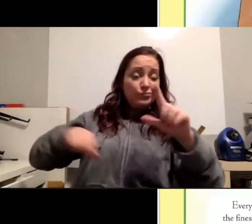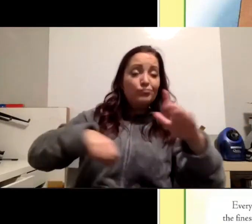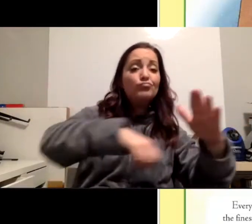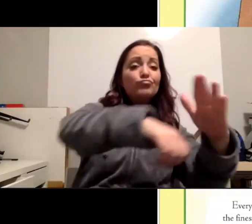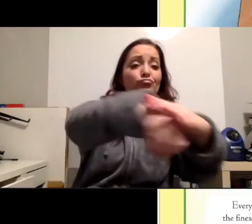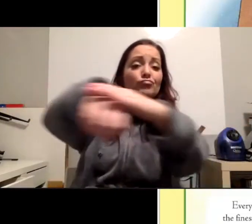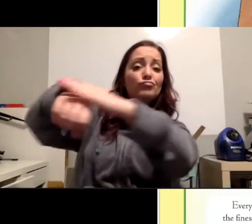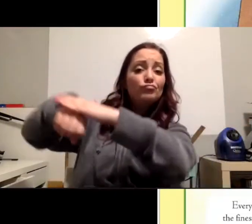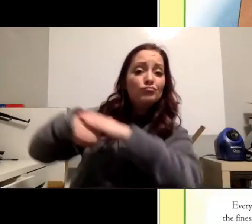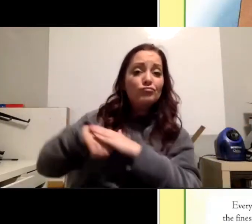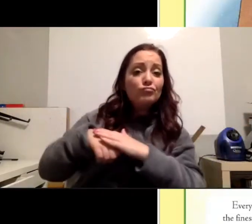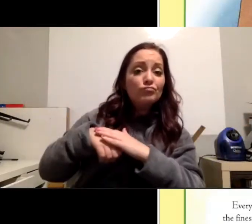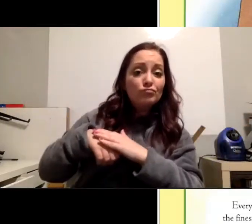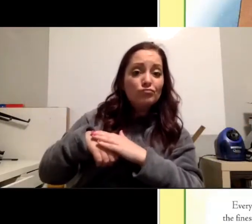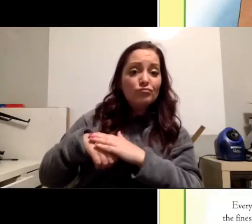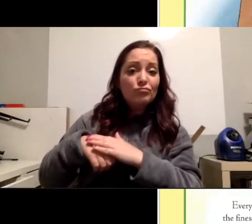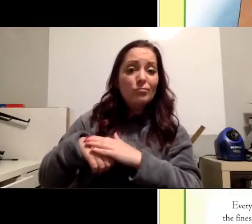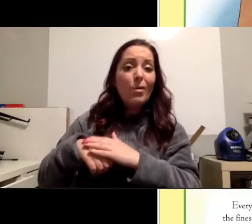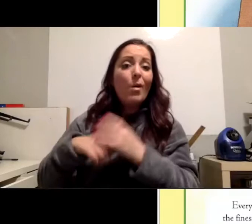words of warning,